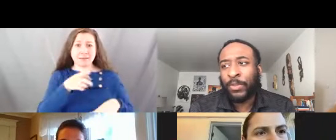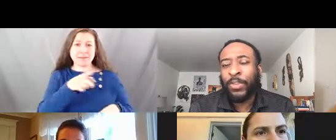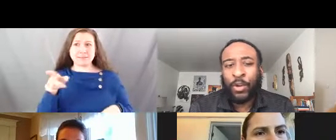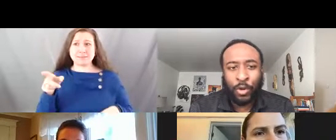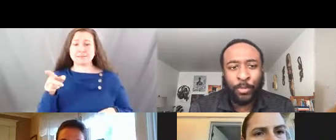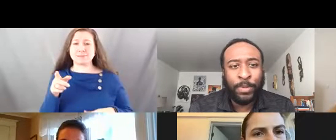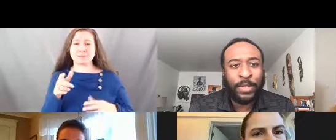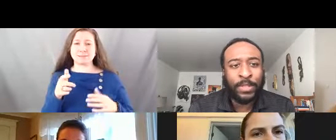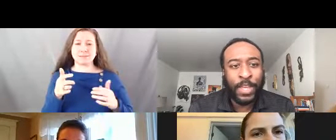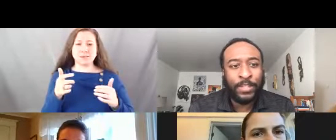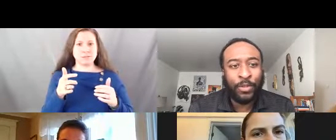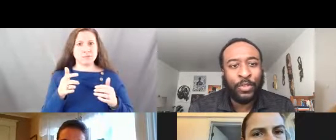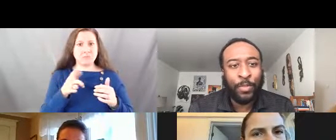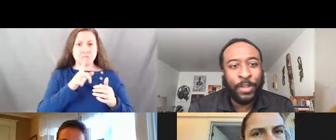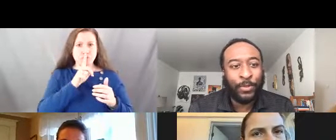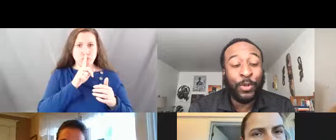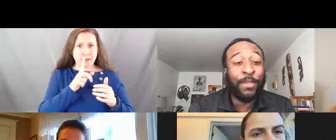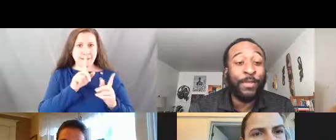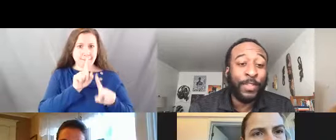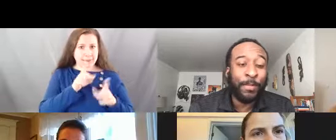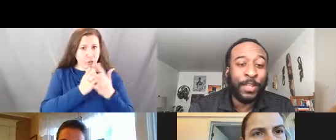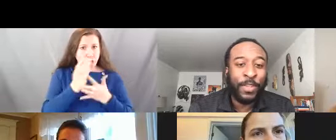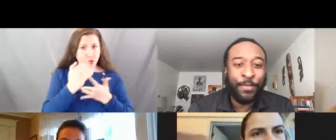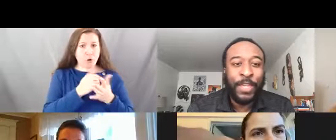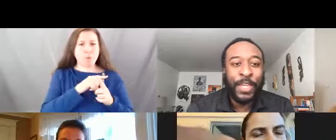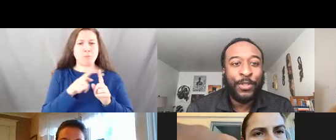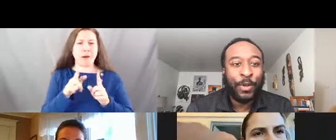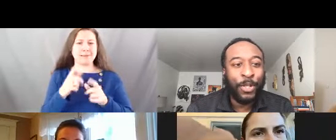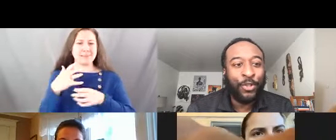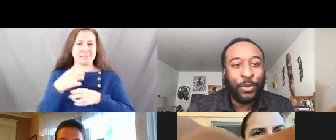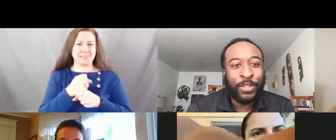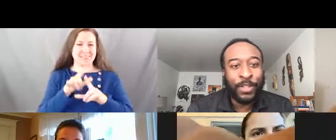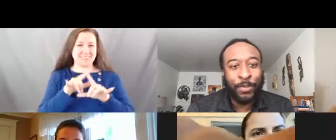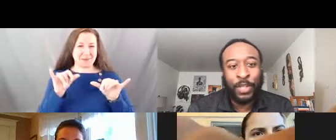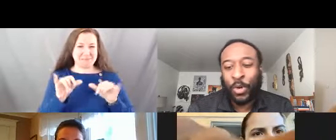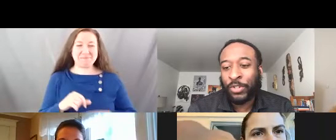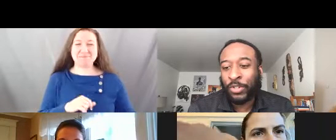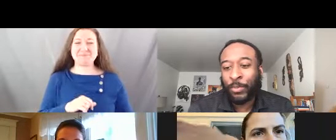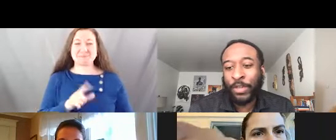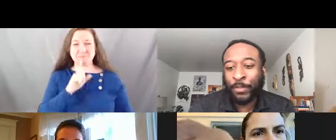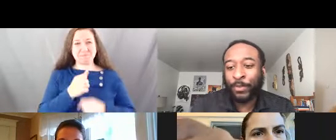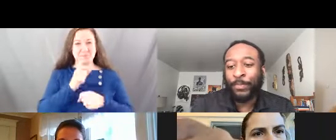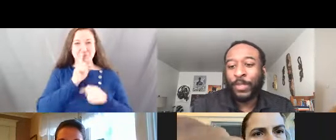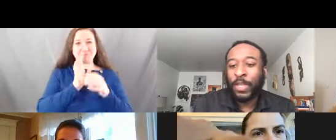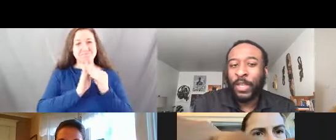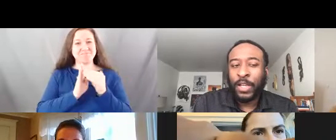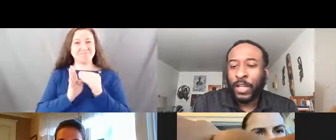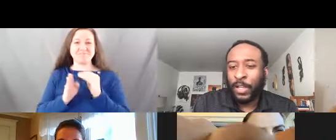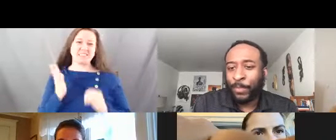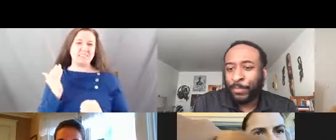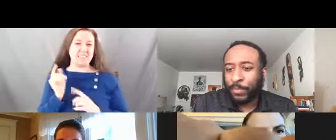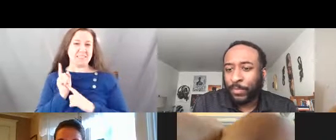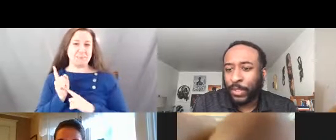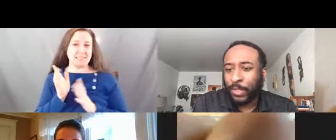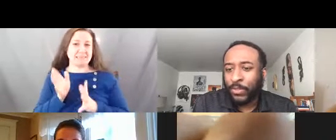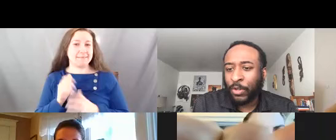be thorough, but be concise in your response. We only have 15 minutes left, so I want to make sure we get to as many questions as possible.